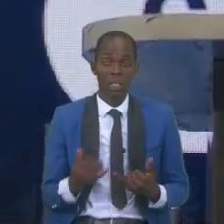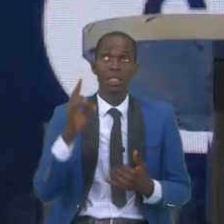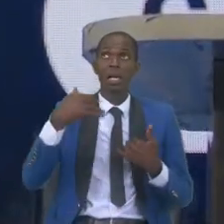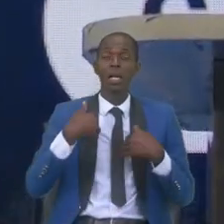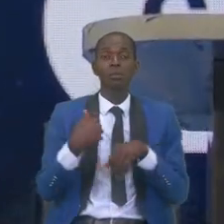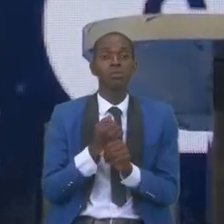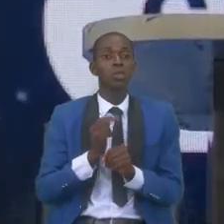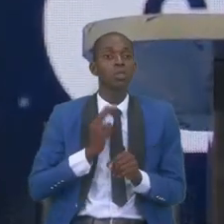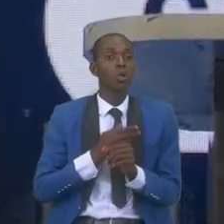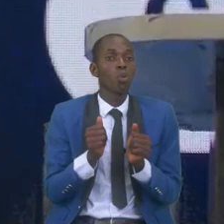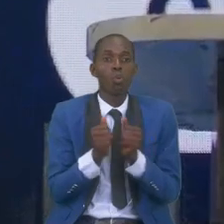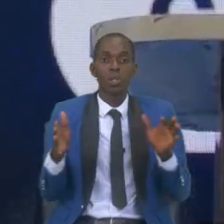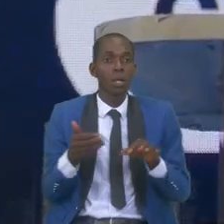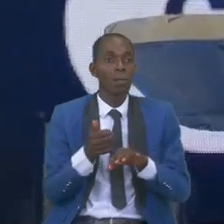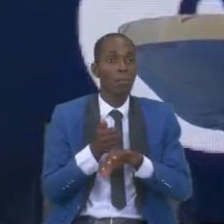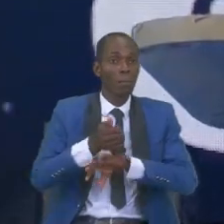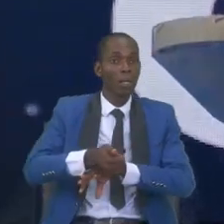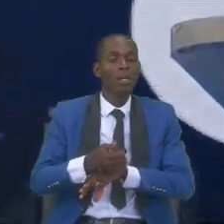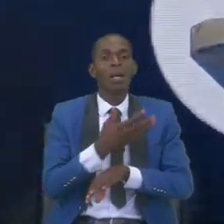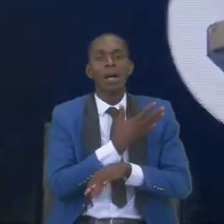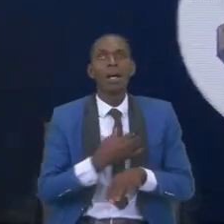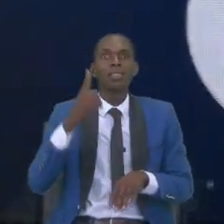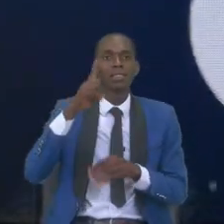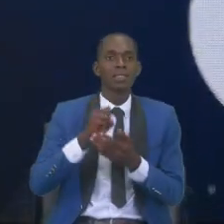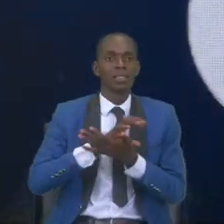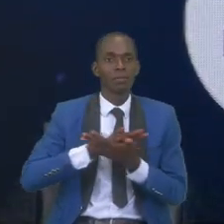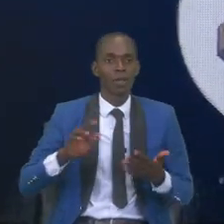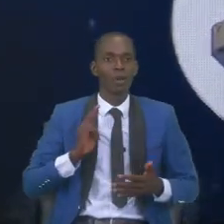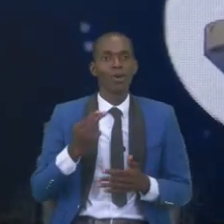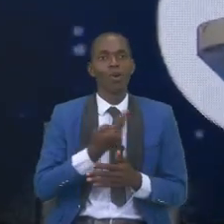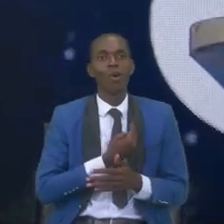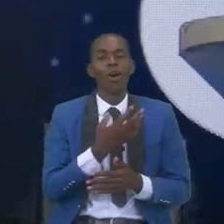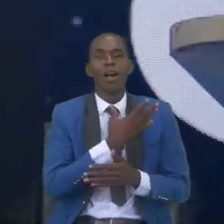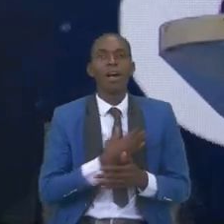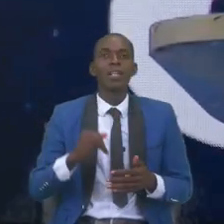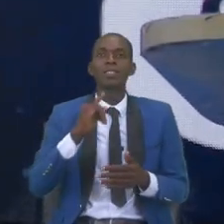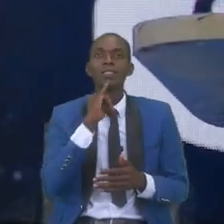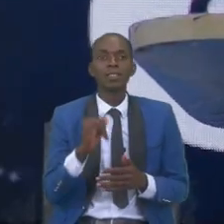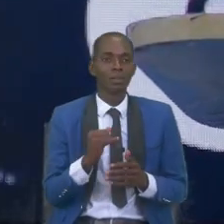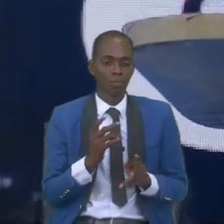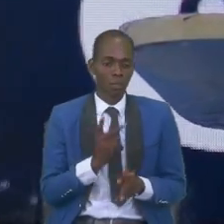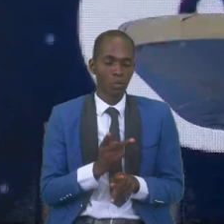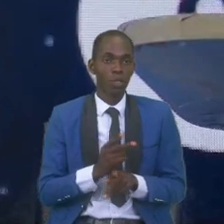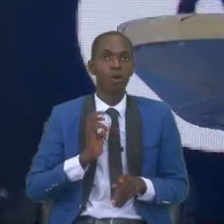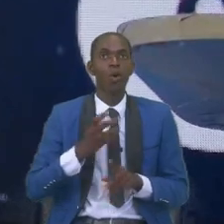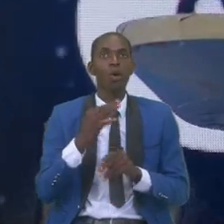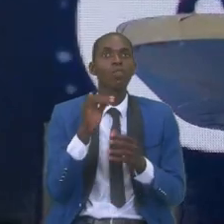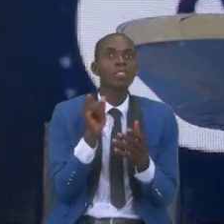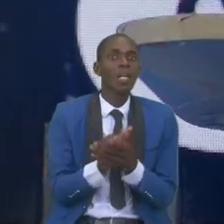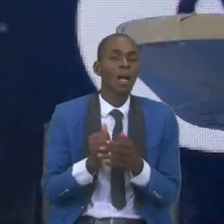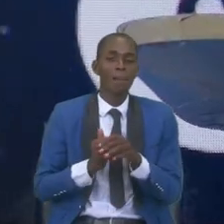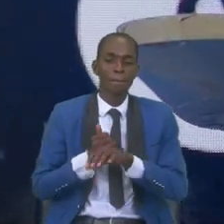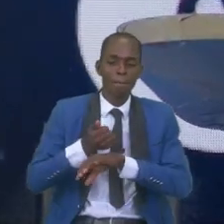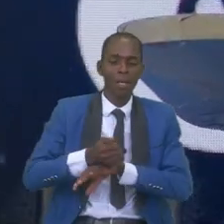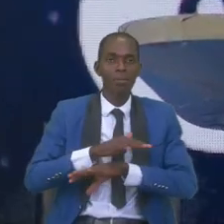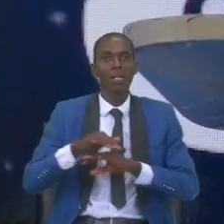he sanctifies us. And he says, he's praying now for the preservation of that blamelessness